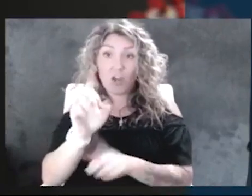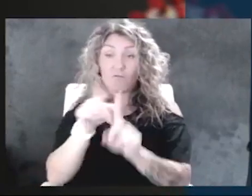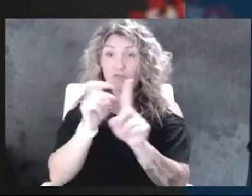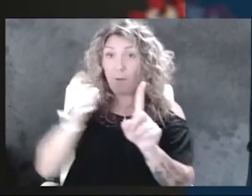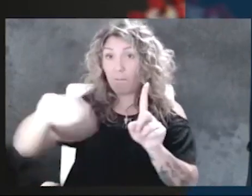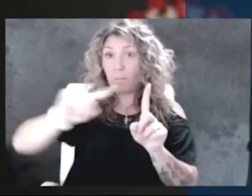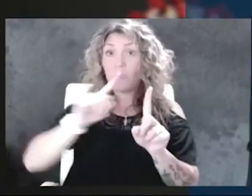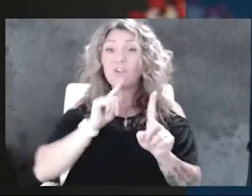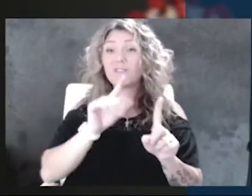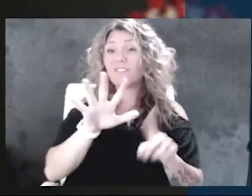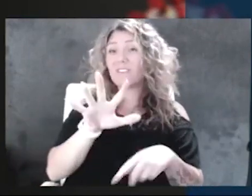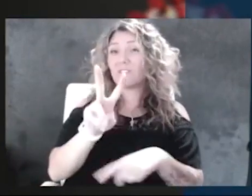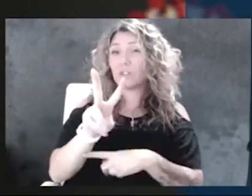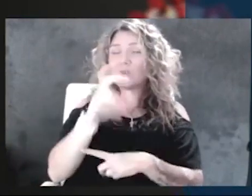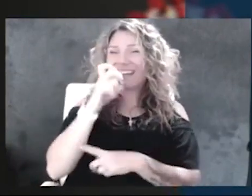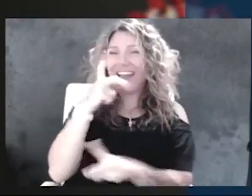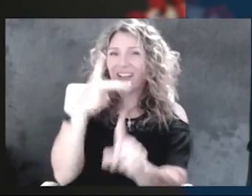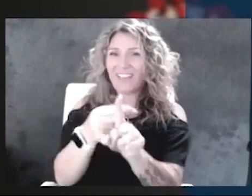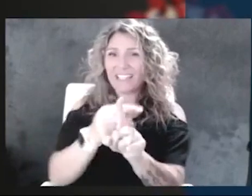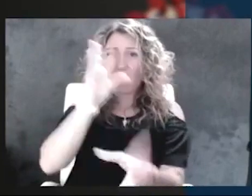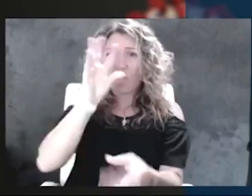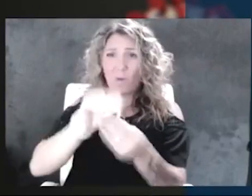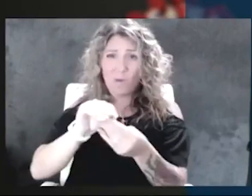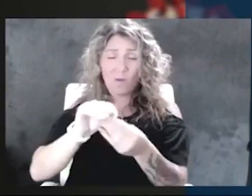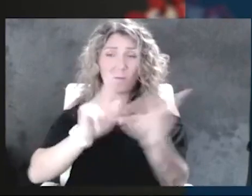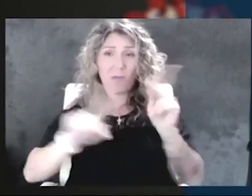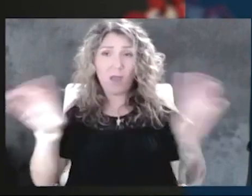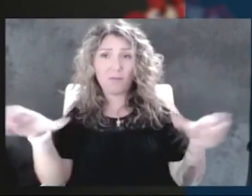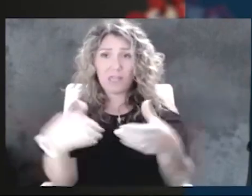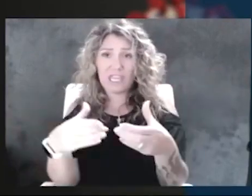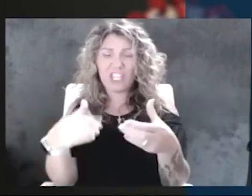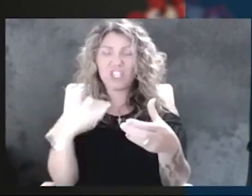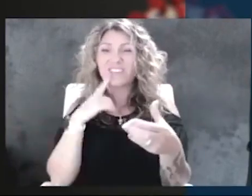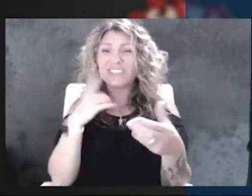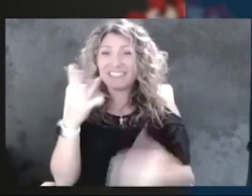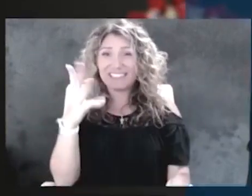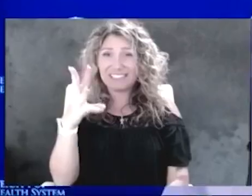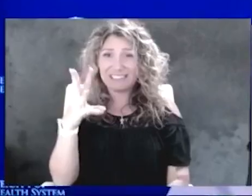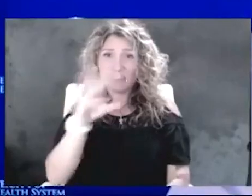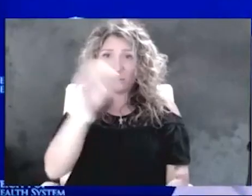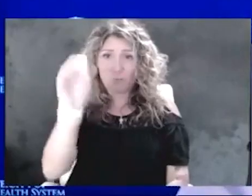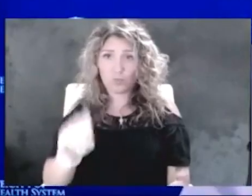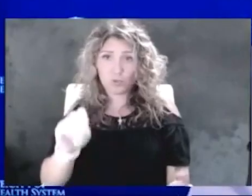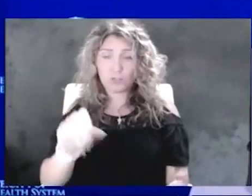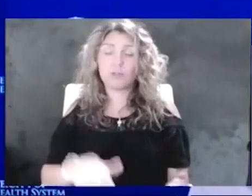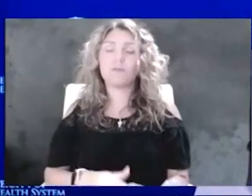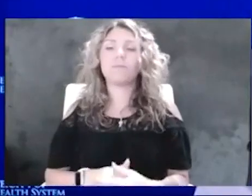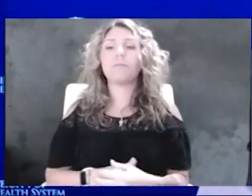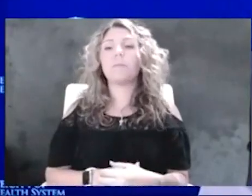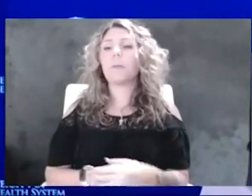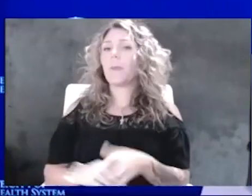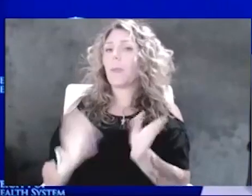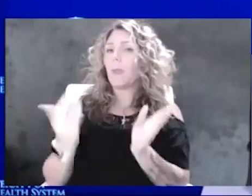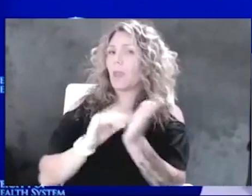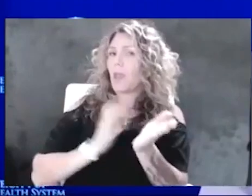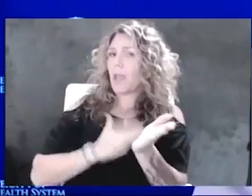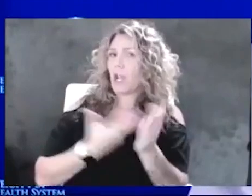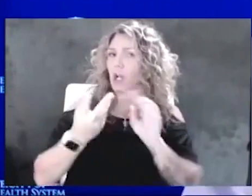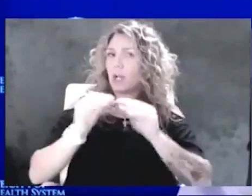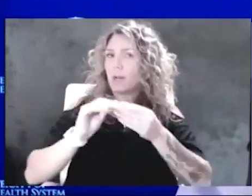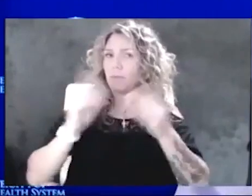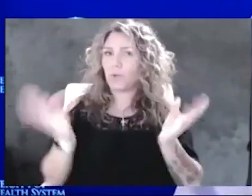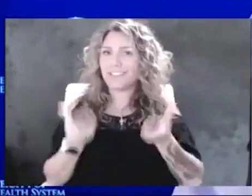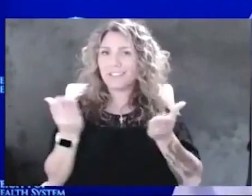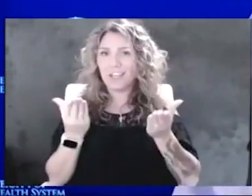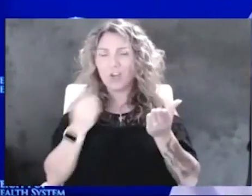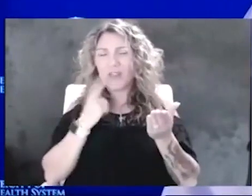total population of vaccinated patients is 16%. Again, I think our numbers here at the hospital run a little bit higher